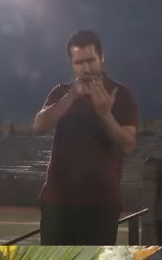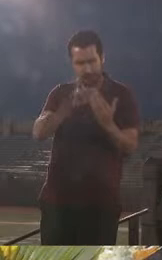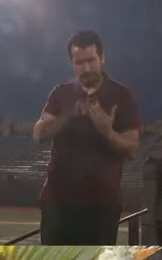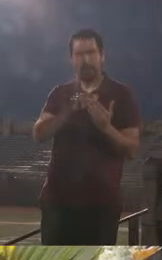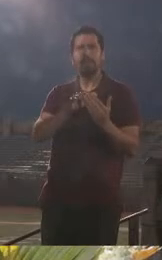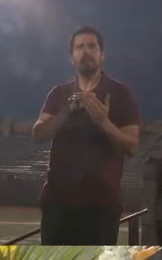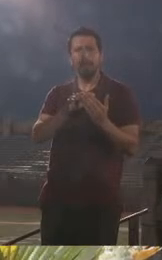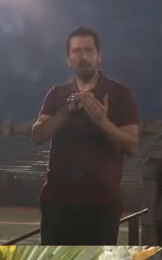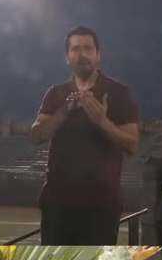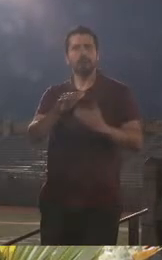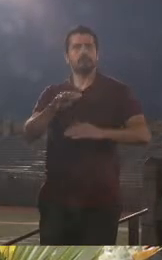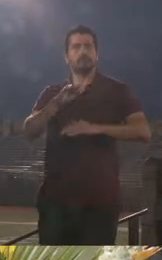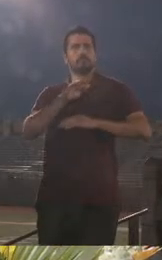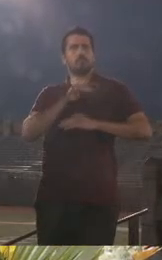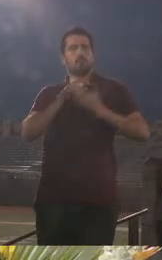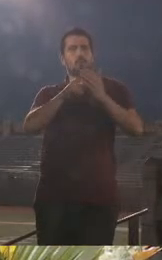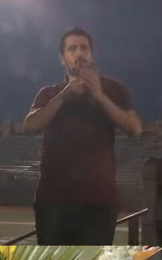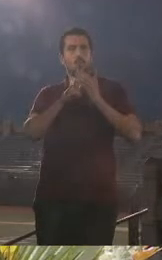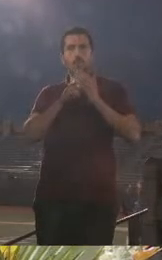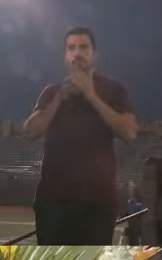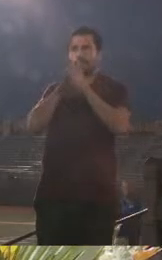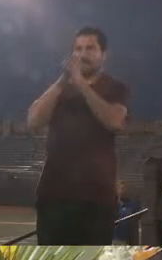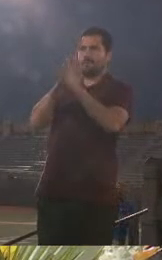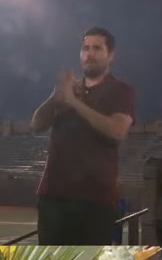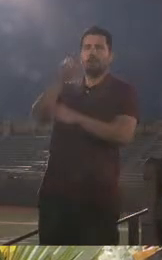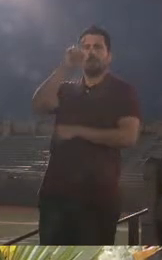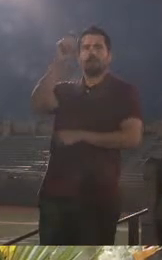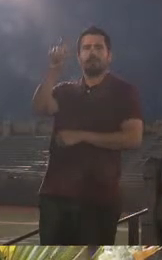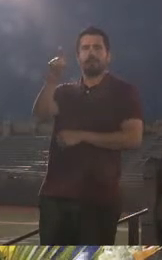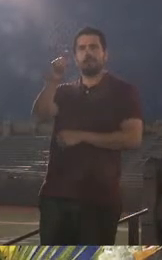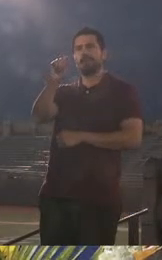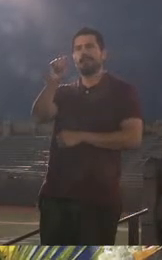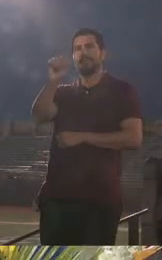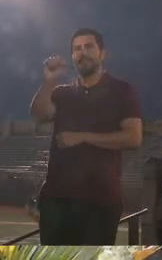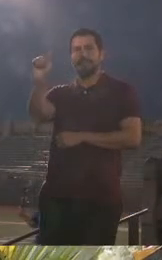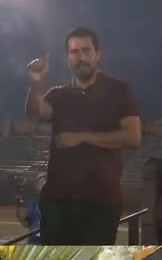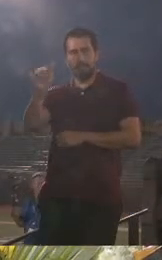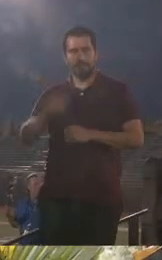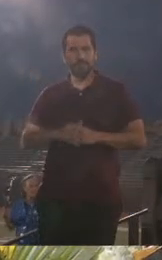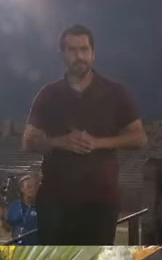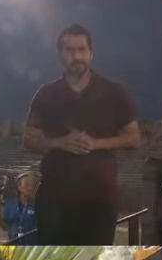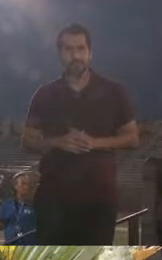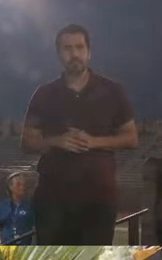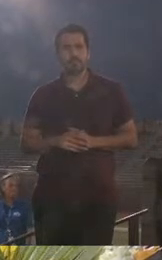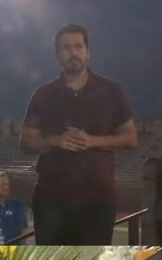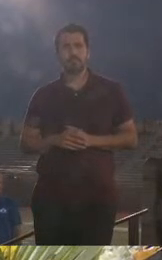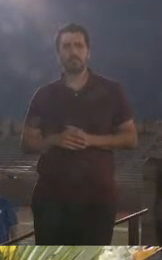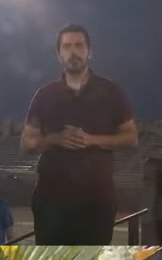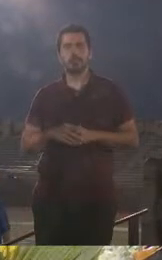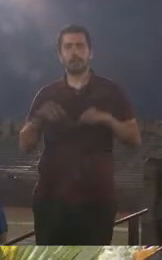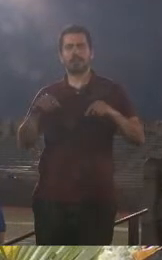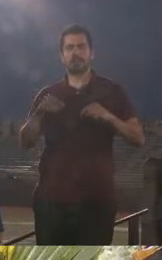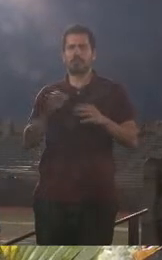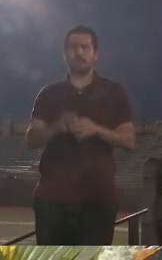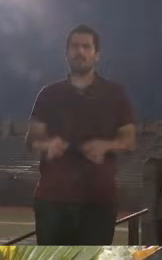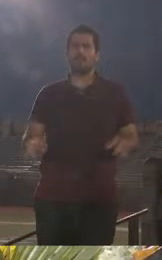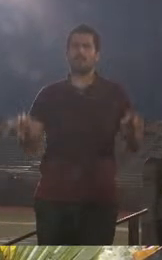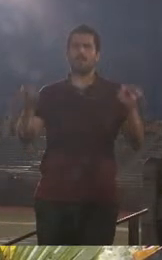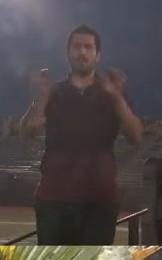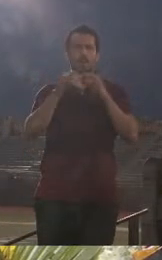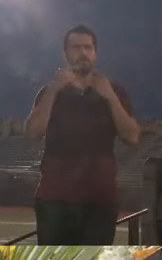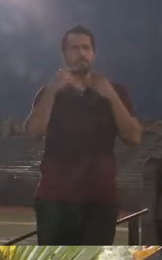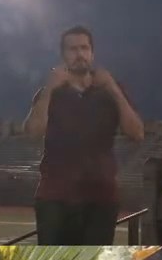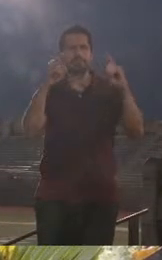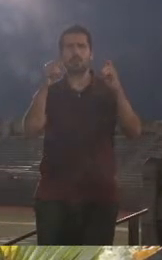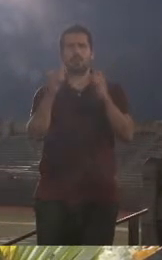set forth by the Texas Education Agency. This is one of the most important accomplishments to date in these